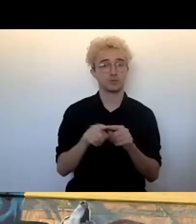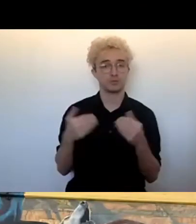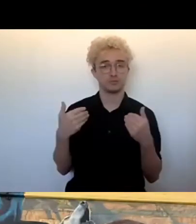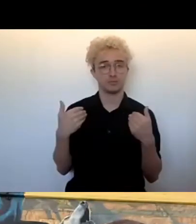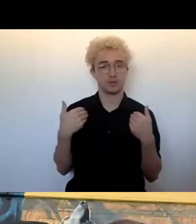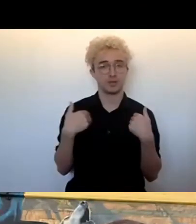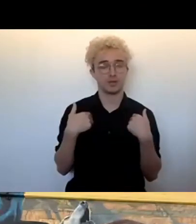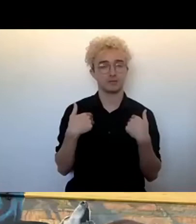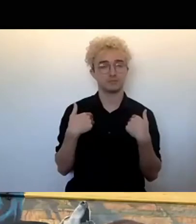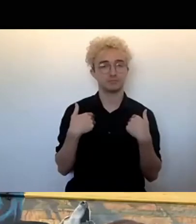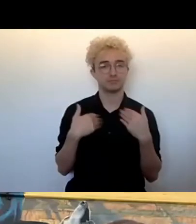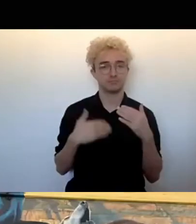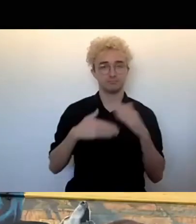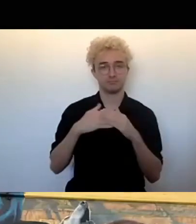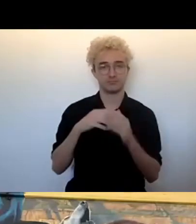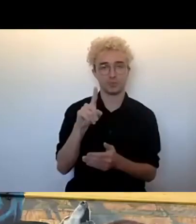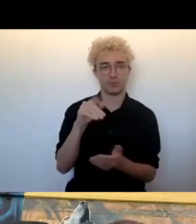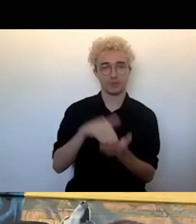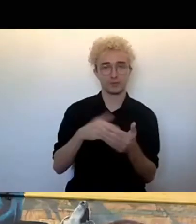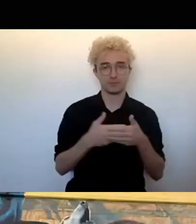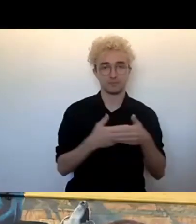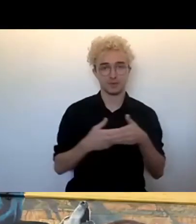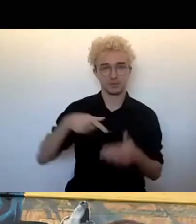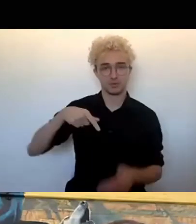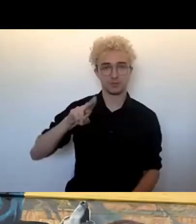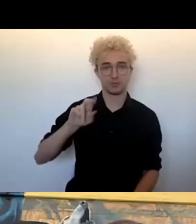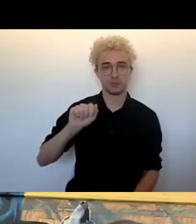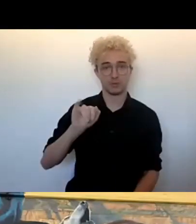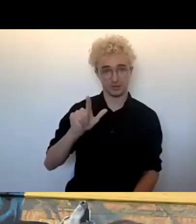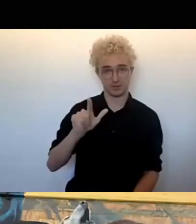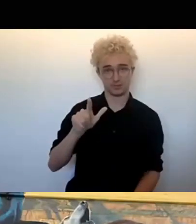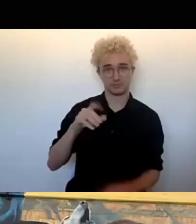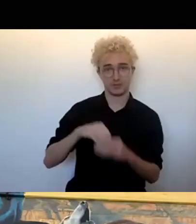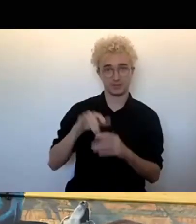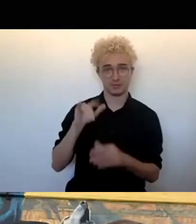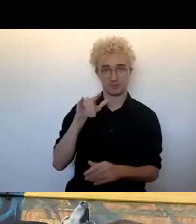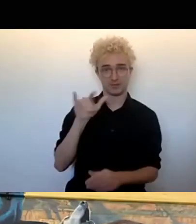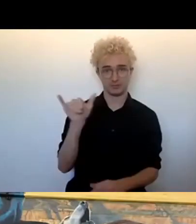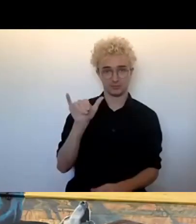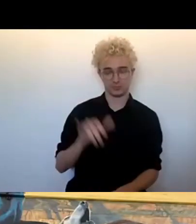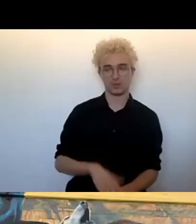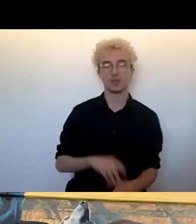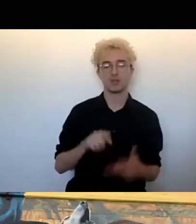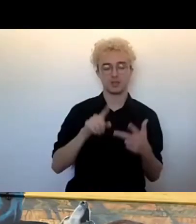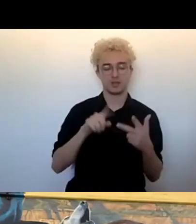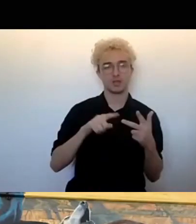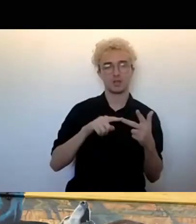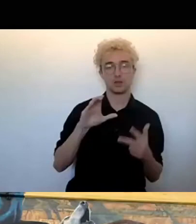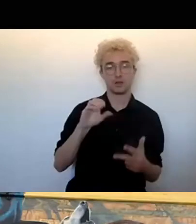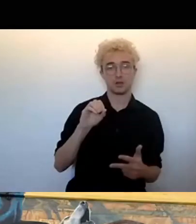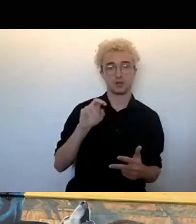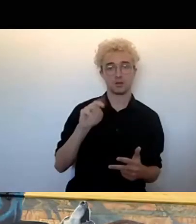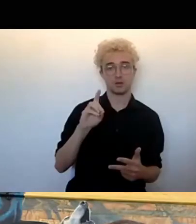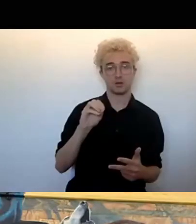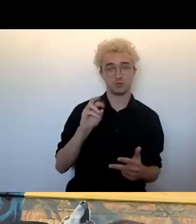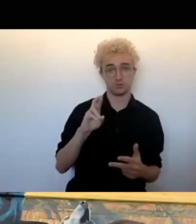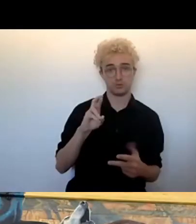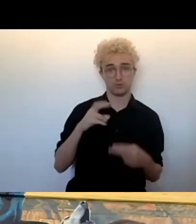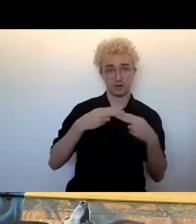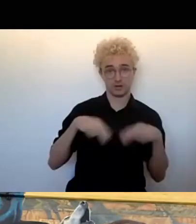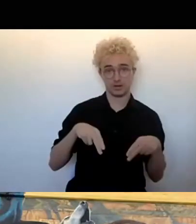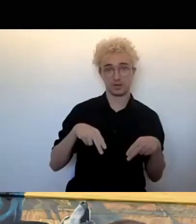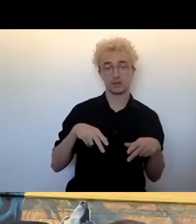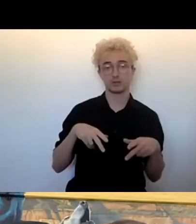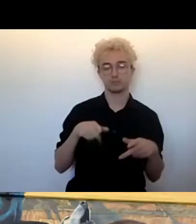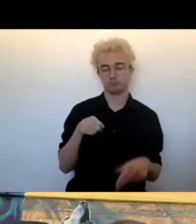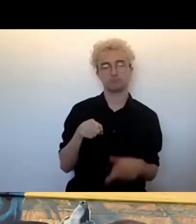airplane on 4 different flights. Wow. I've transferred condor eggs. Just a lot of different